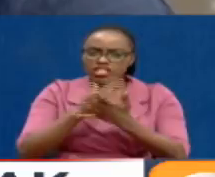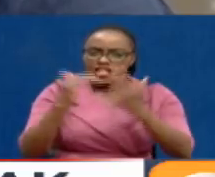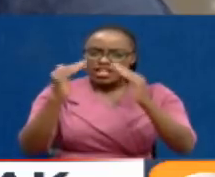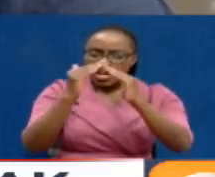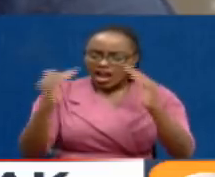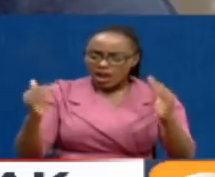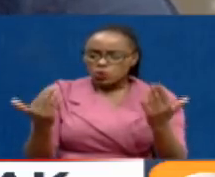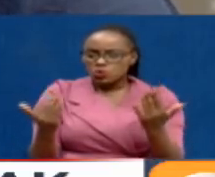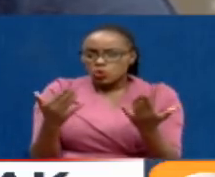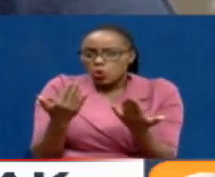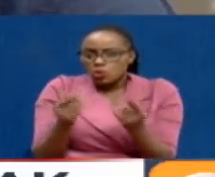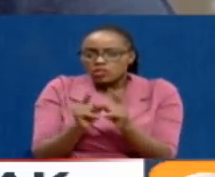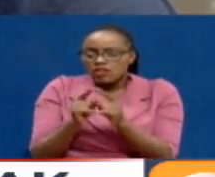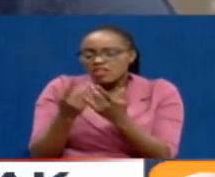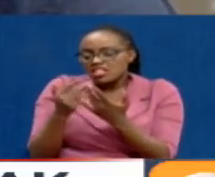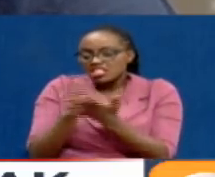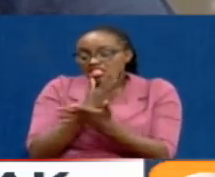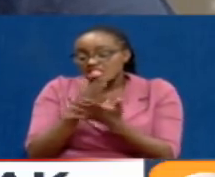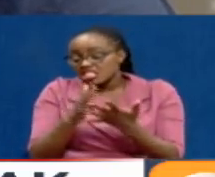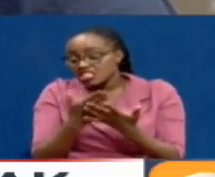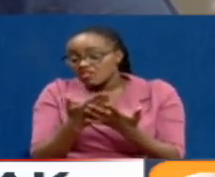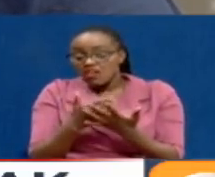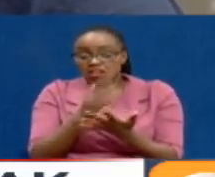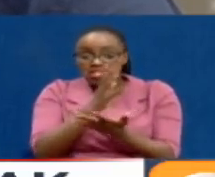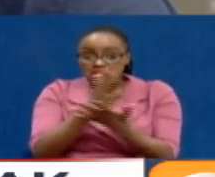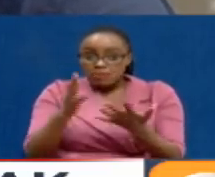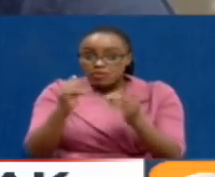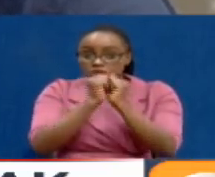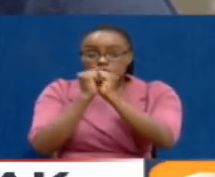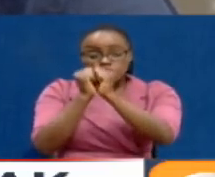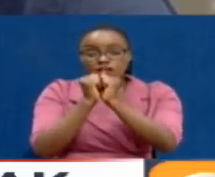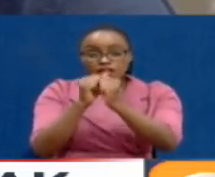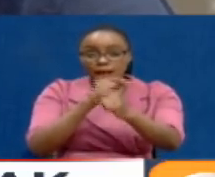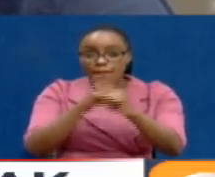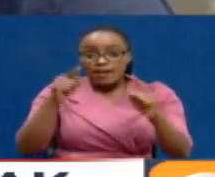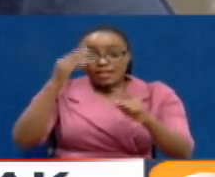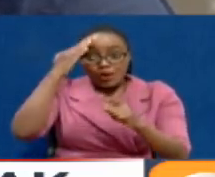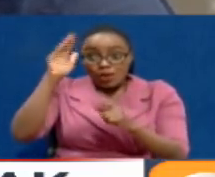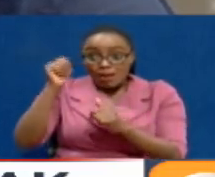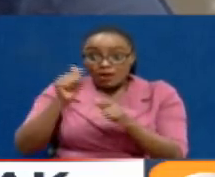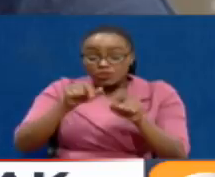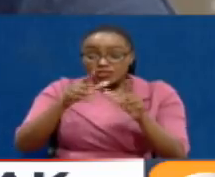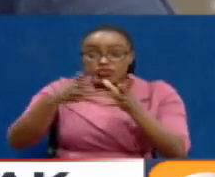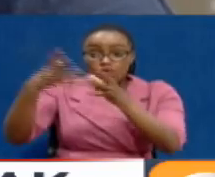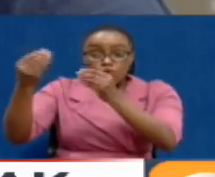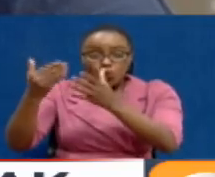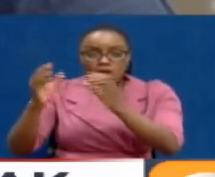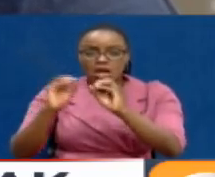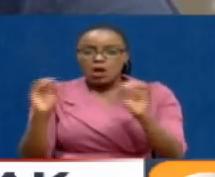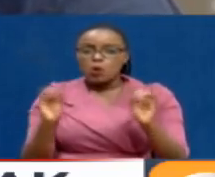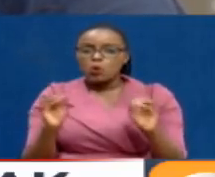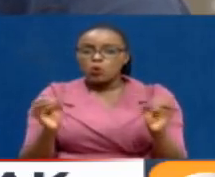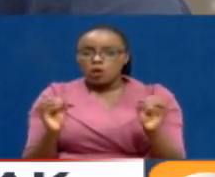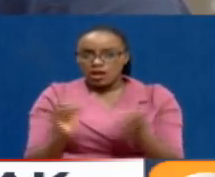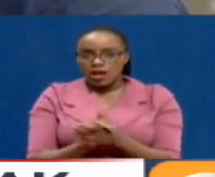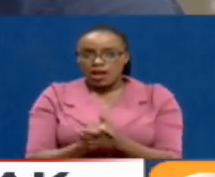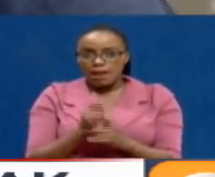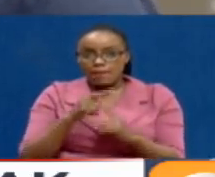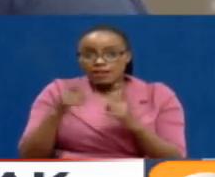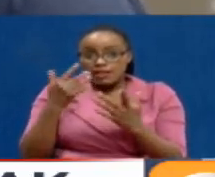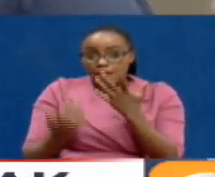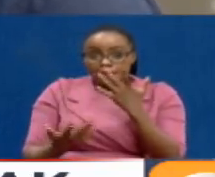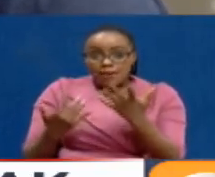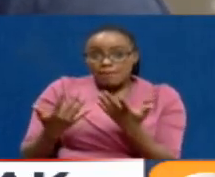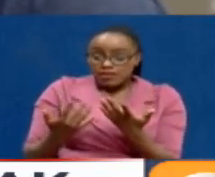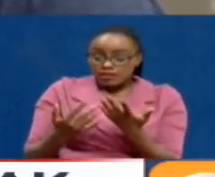or people that they shared a common space together would have been exposed. But I don't know where she went. I don't have that information. I might have missed it.